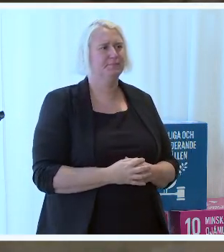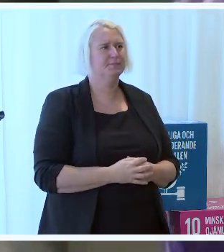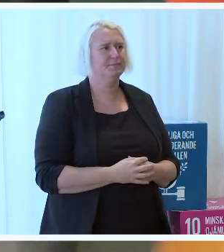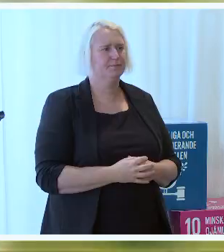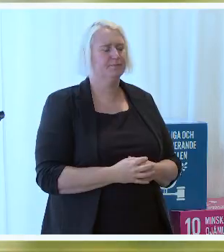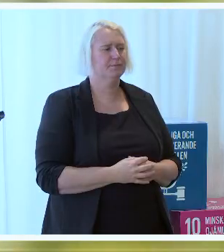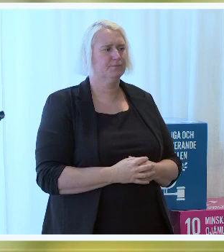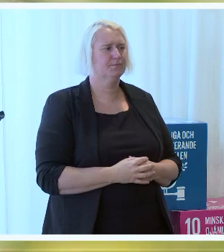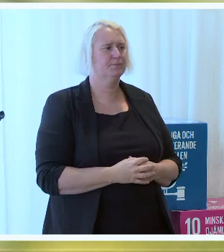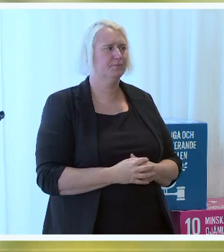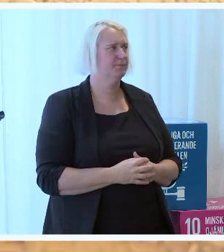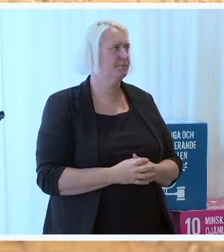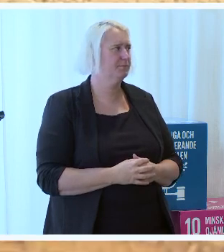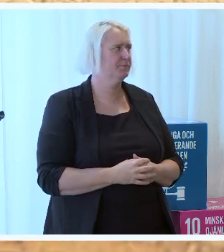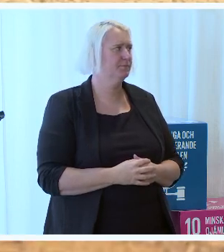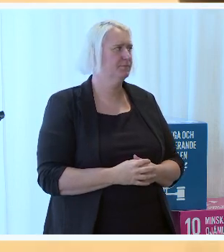there.